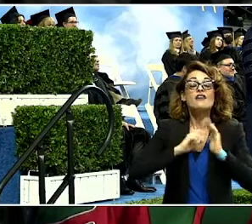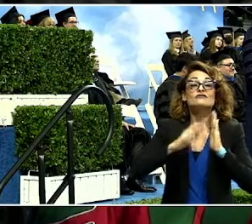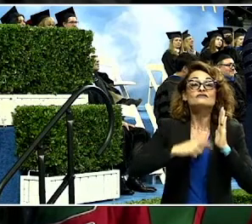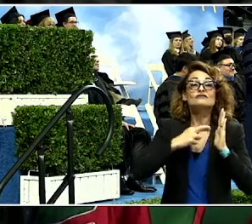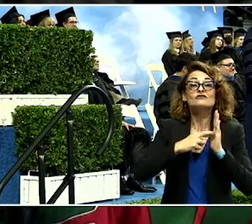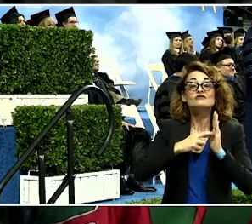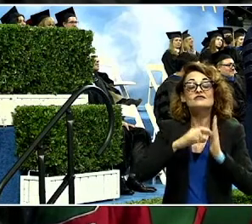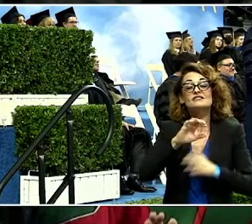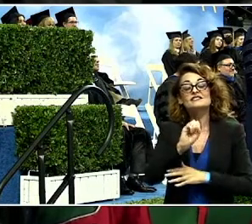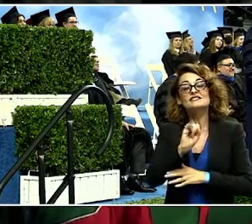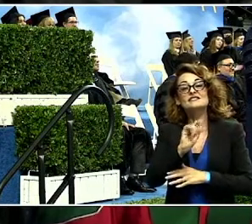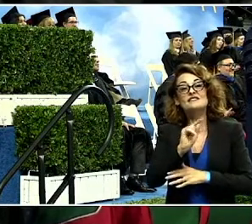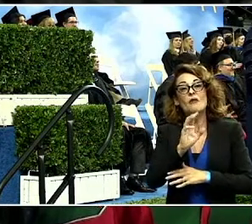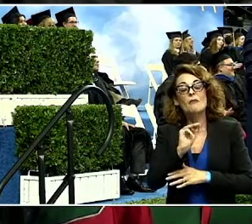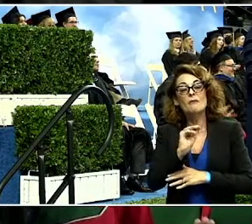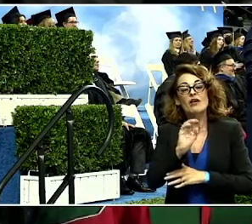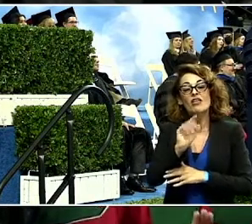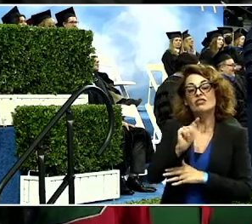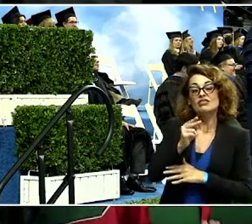Office, 2010,